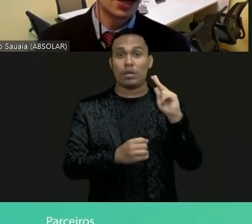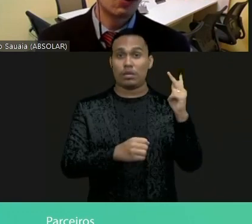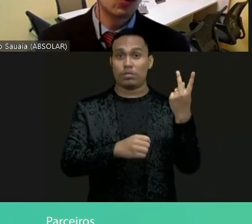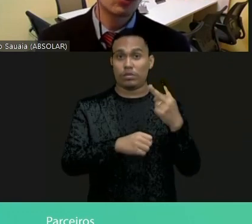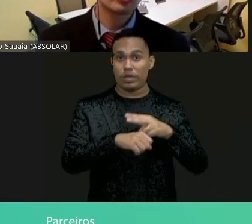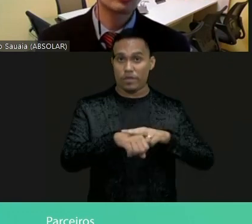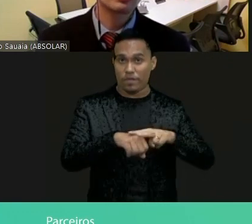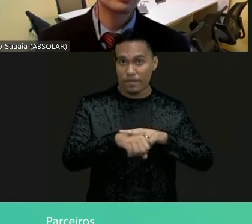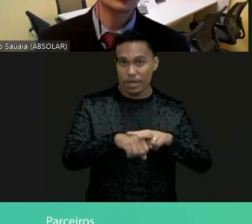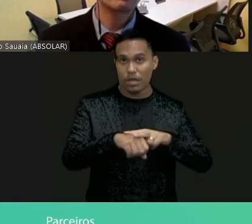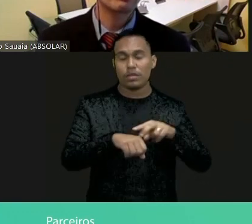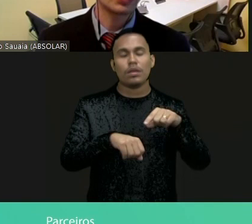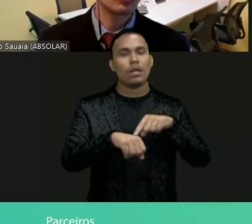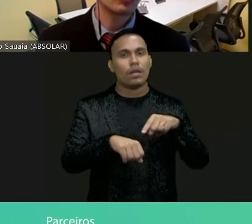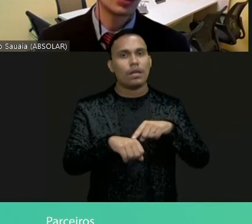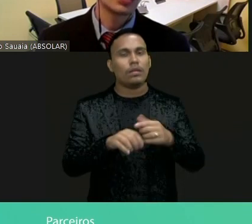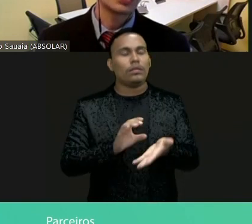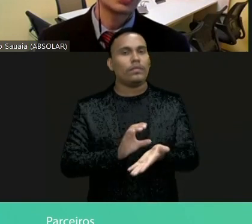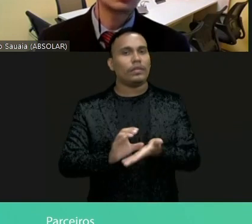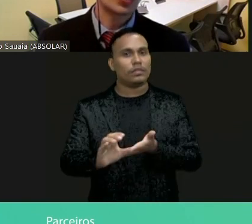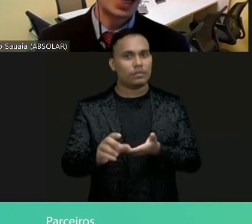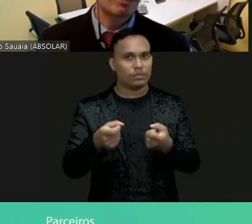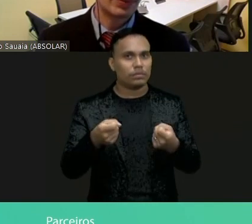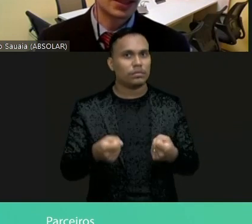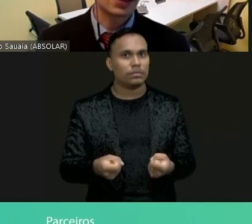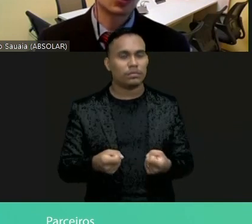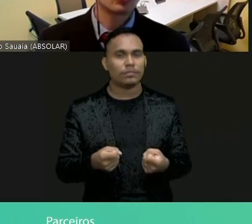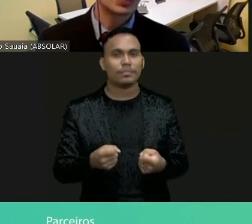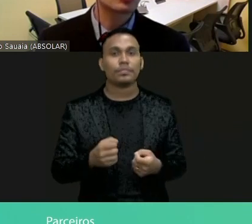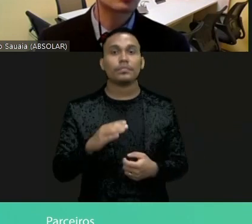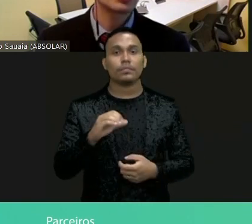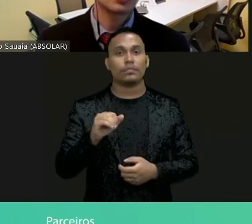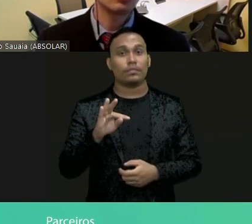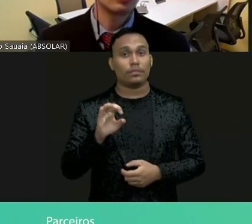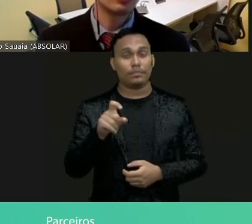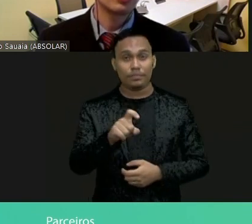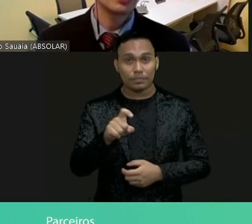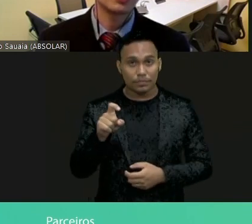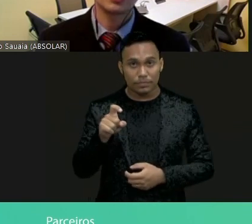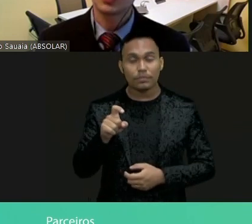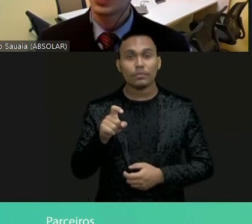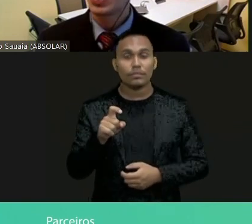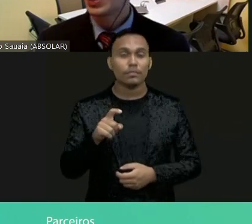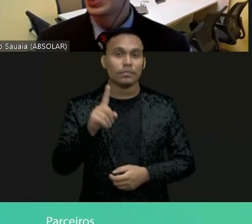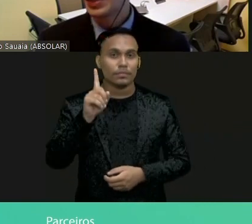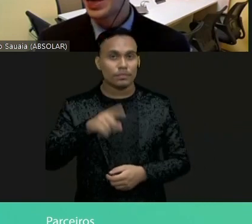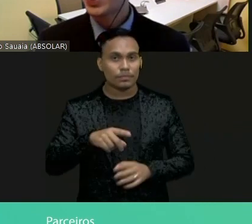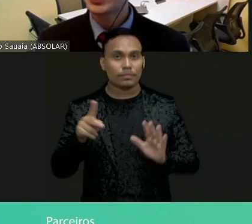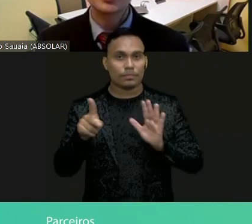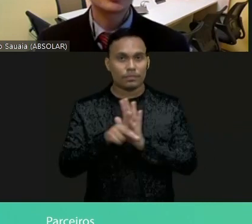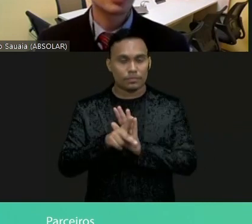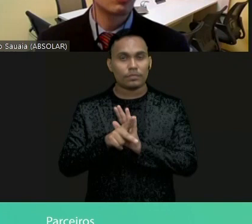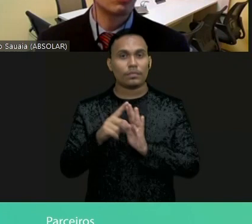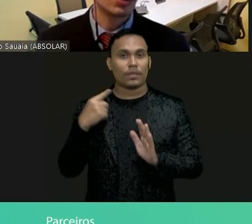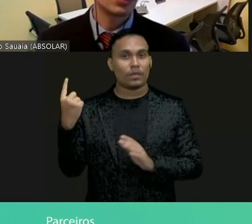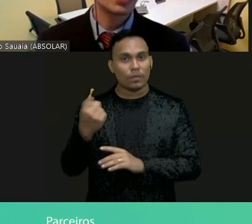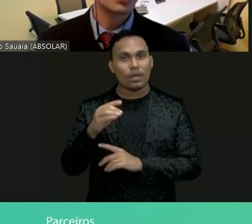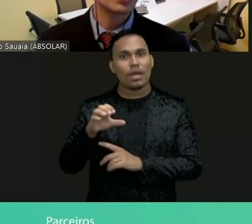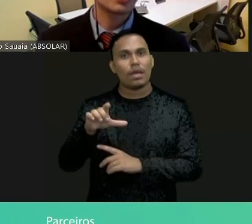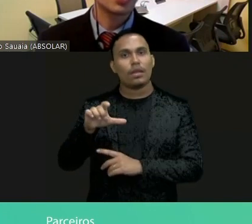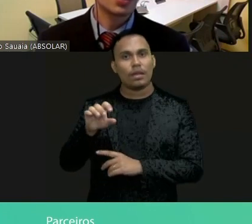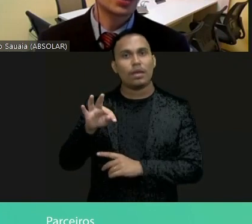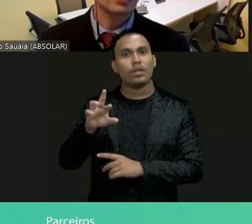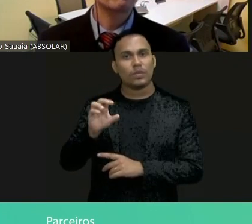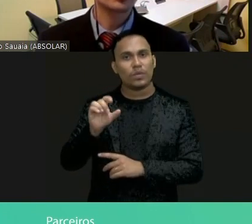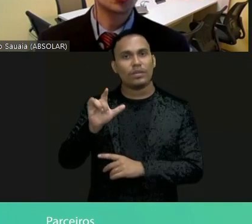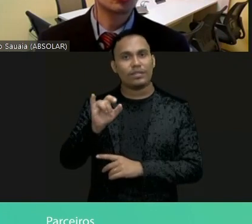green hydrogen, which is investment cost in CapEx of electrolyzers, the